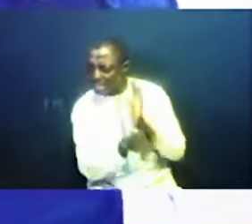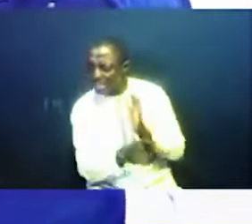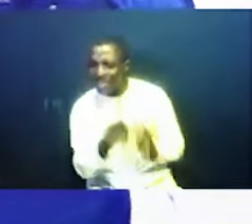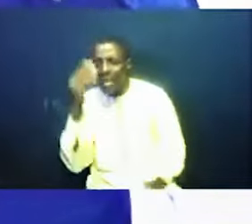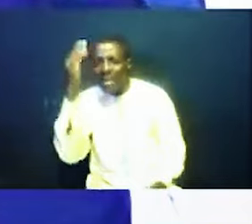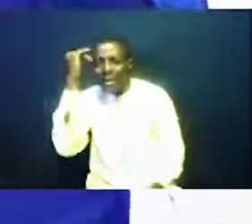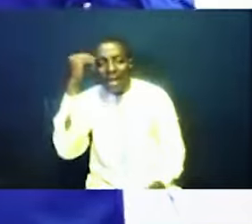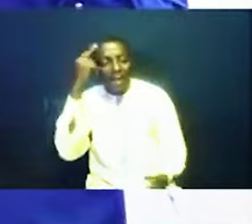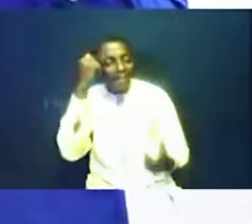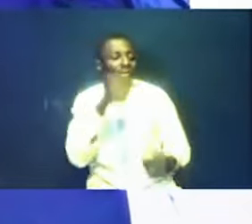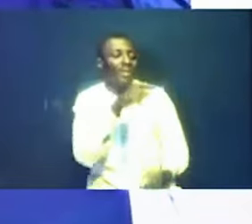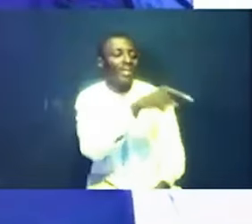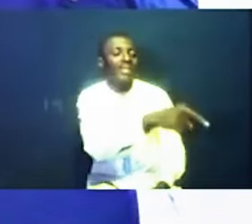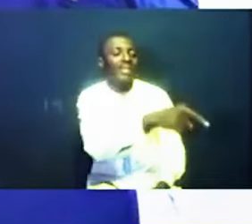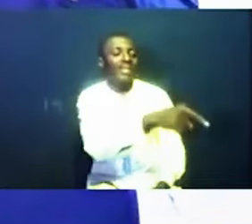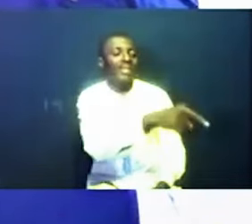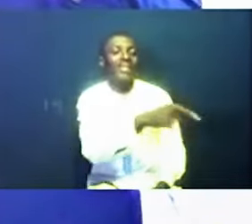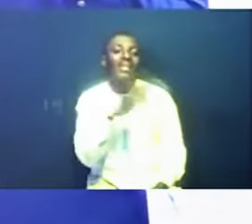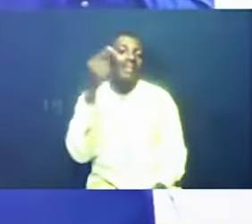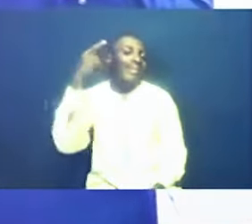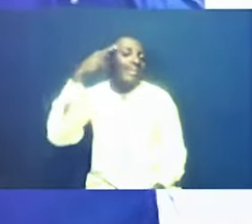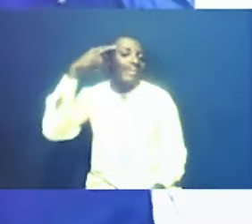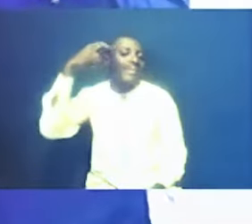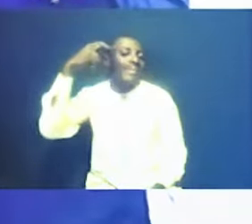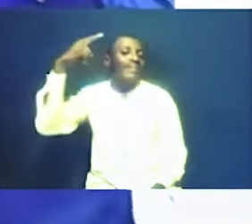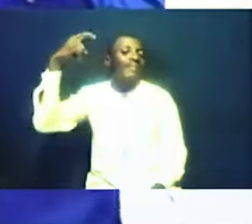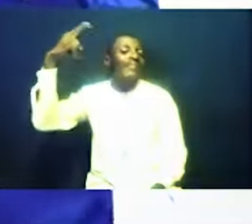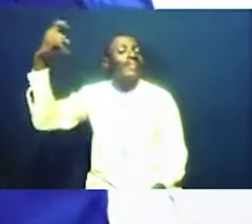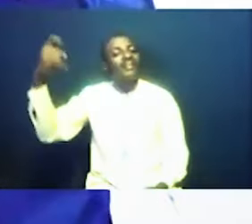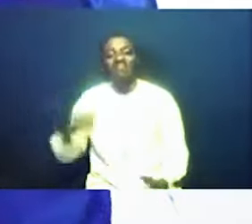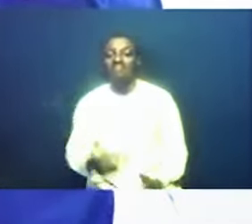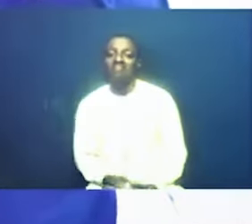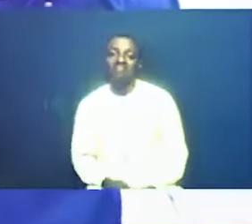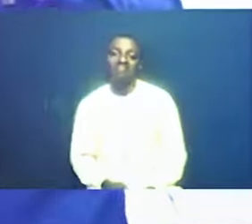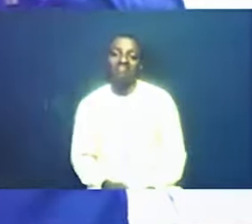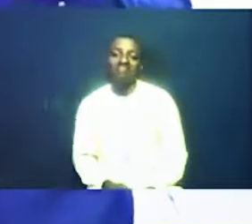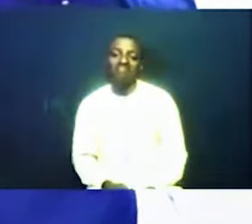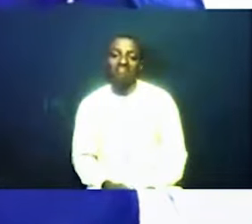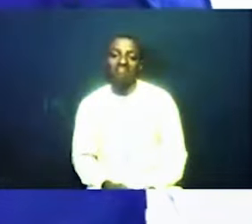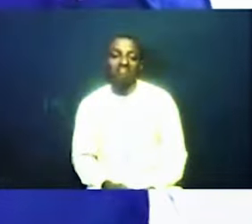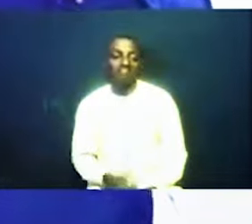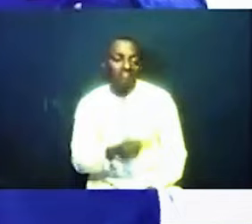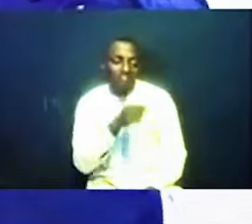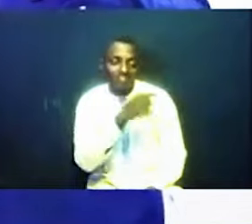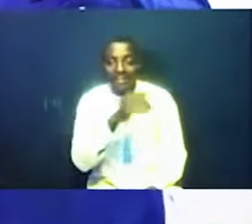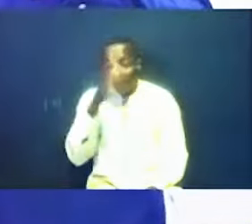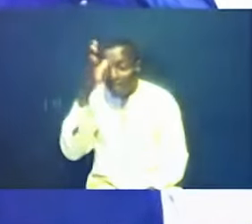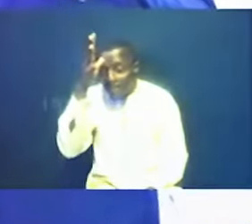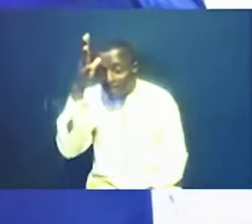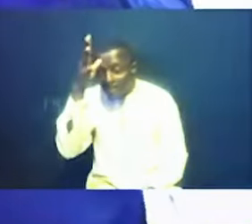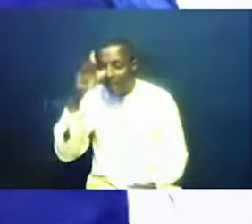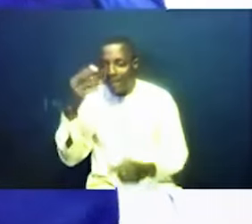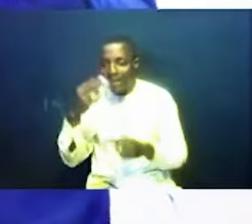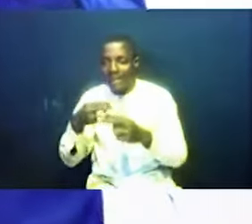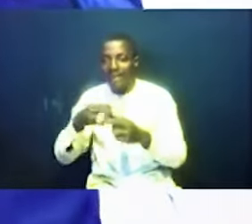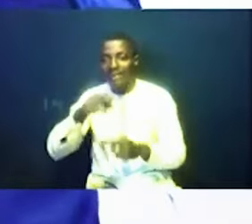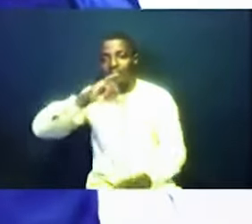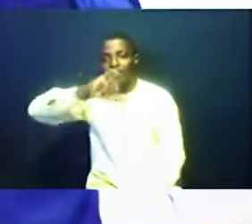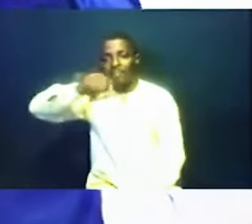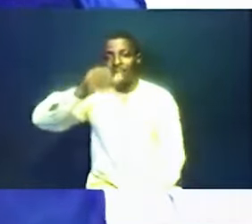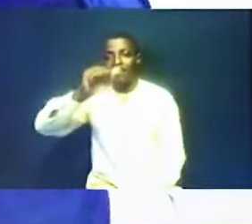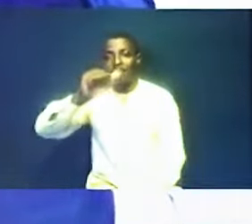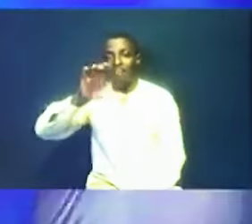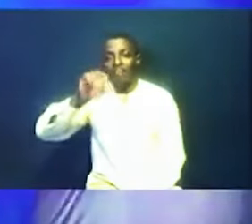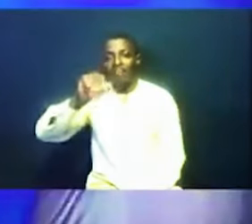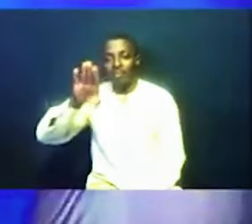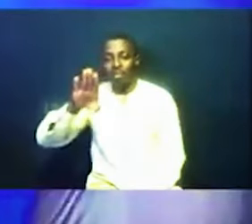dream. Enam daya ososu en The father loved him. Then later on, they decided